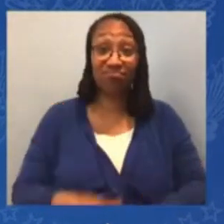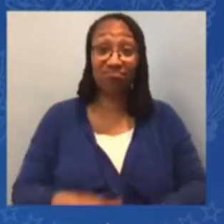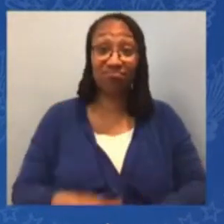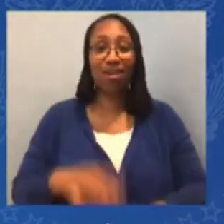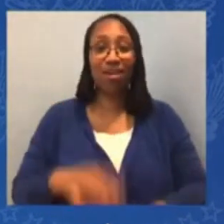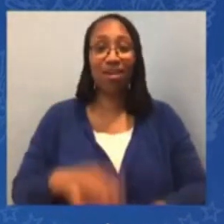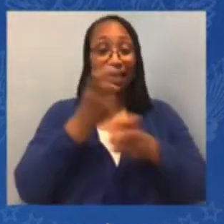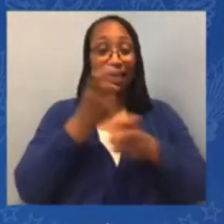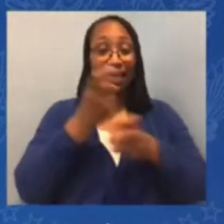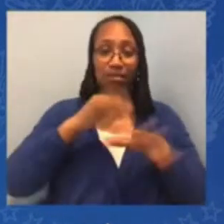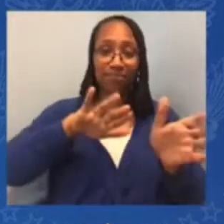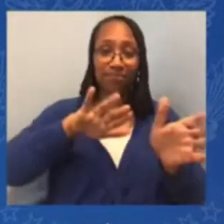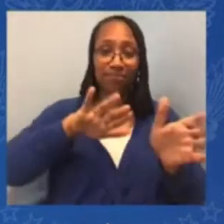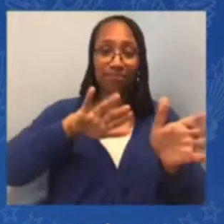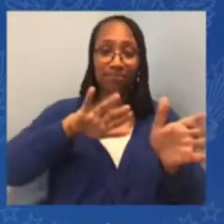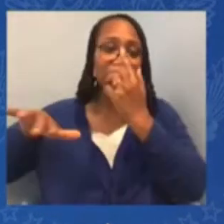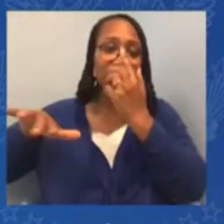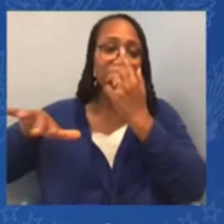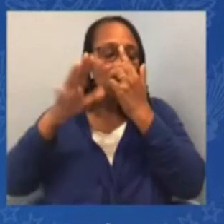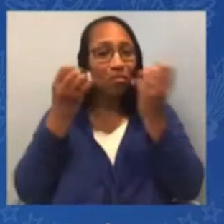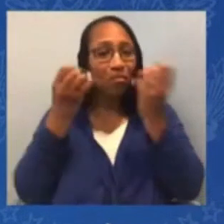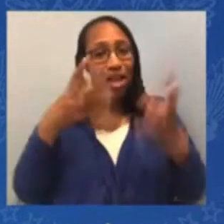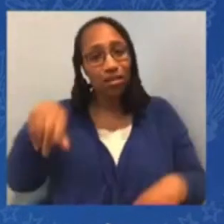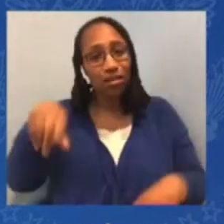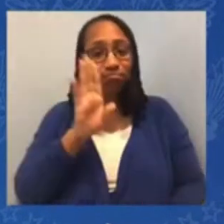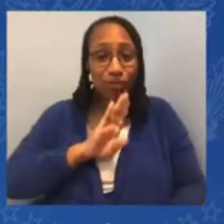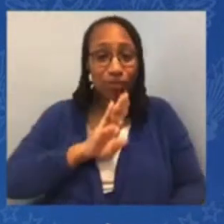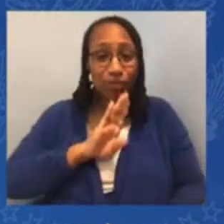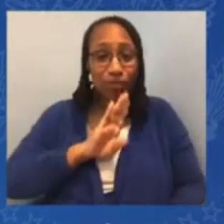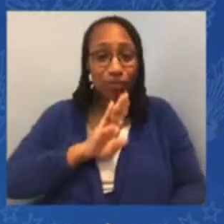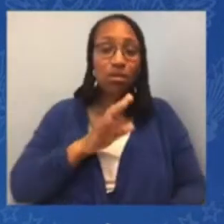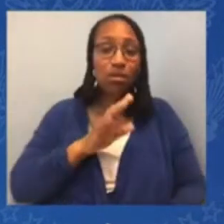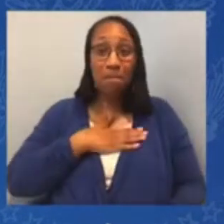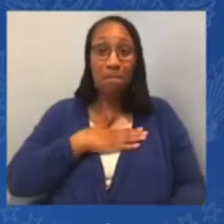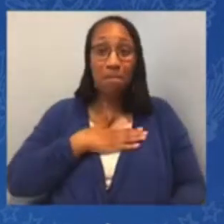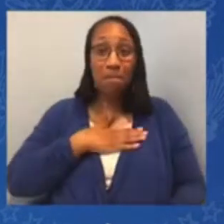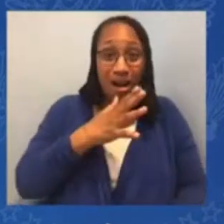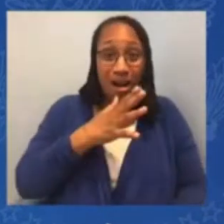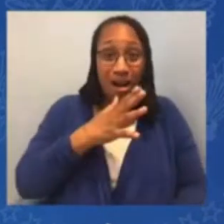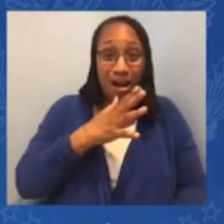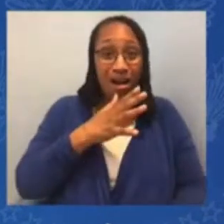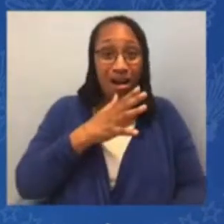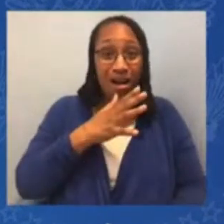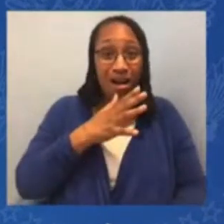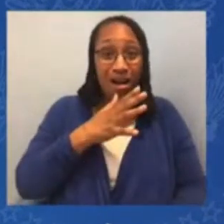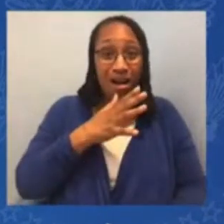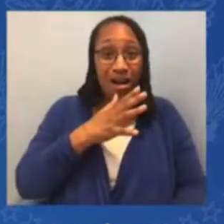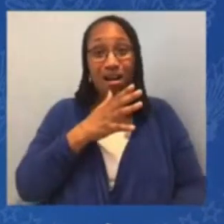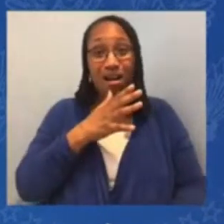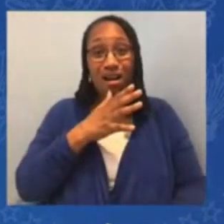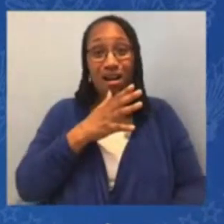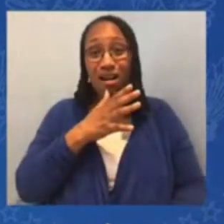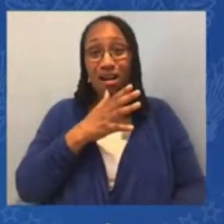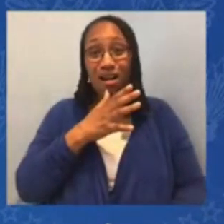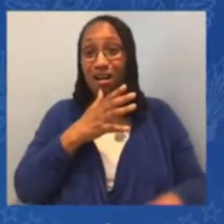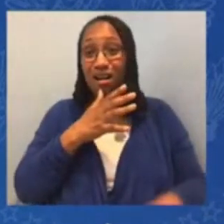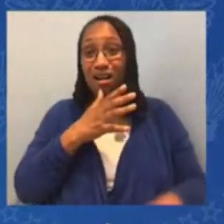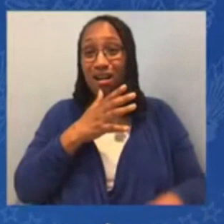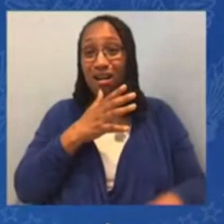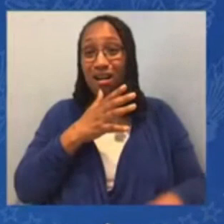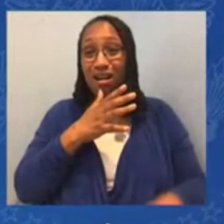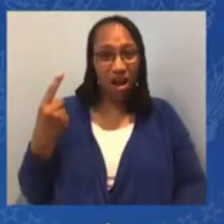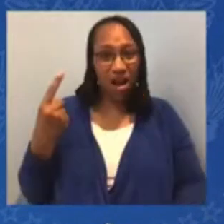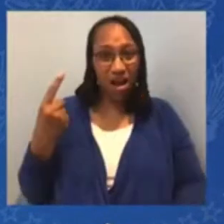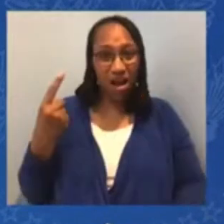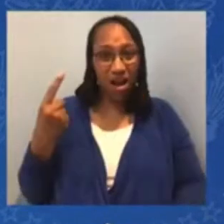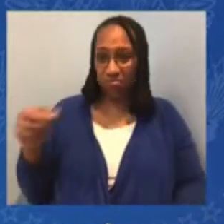My mother, God love her, all 5'1", Catherine Gina Finney, she looked at me and said, Joey, never bow, never bend,